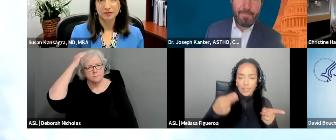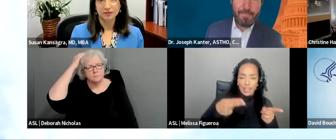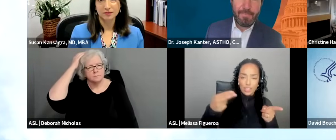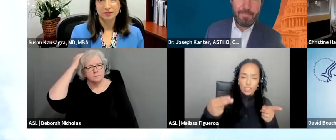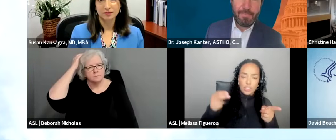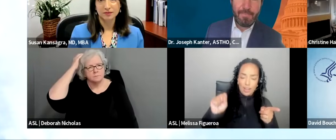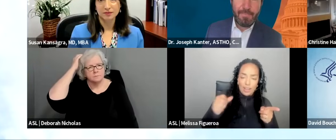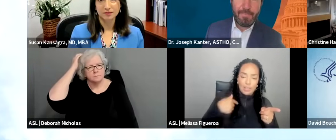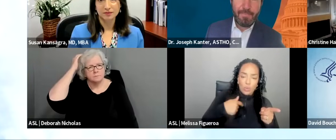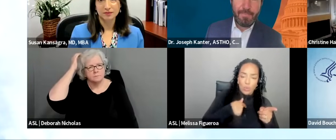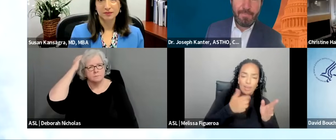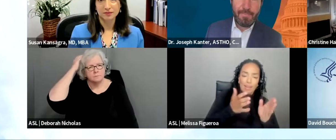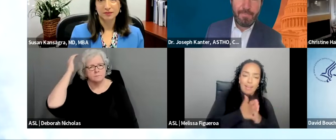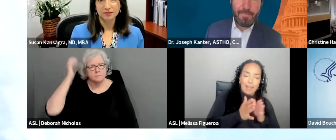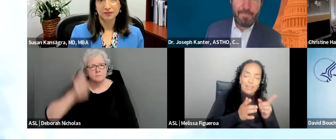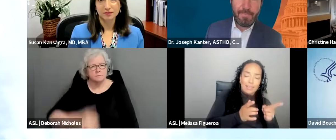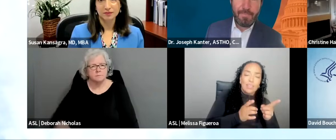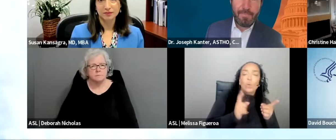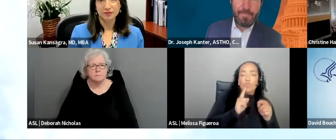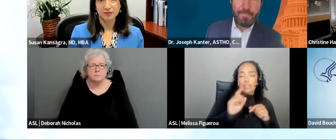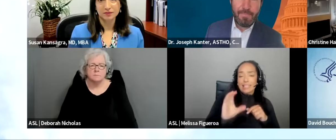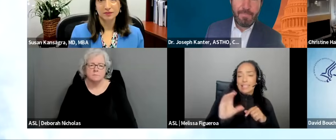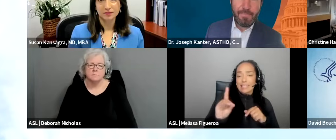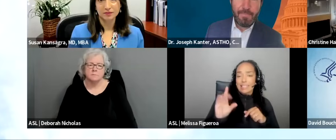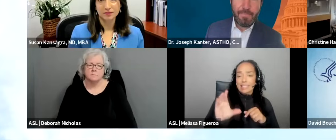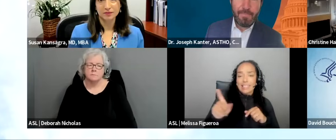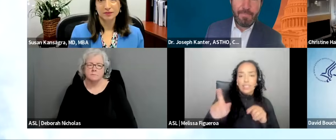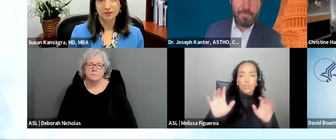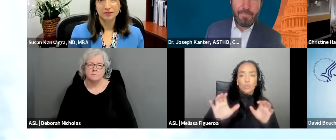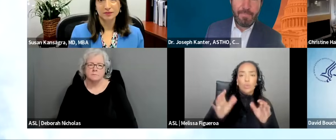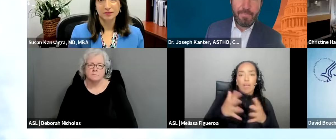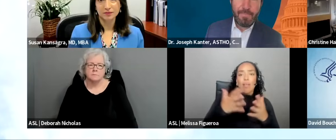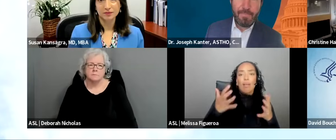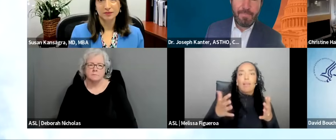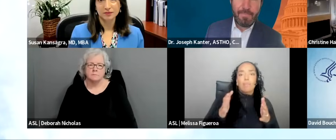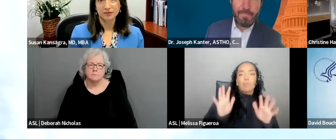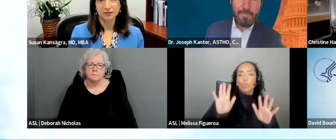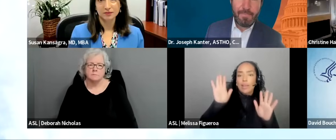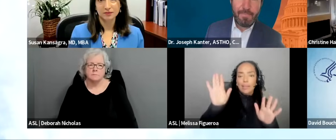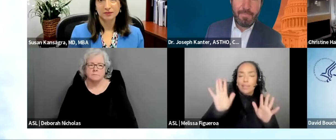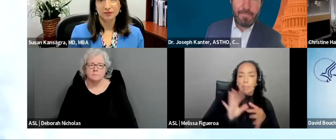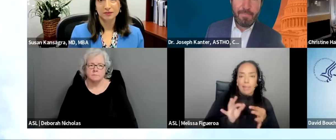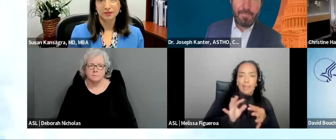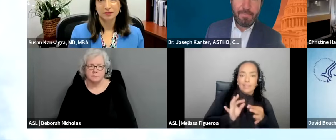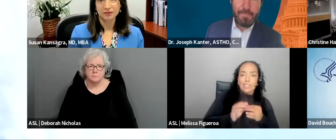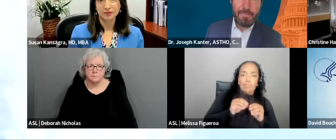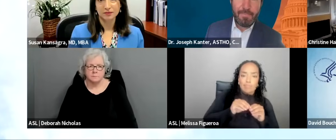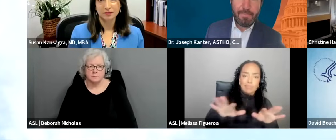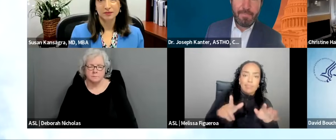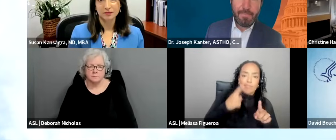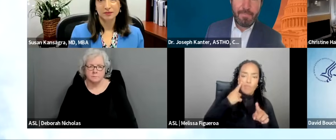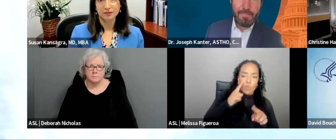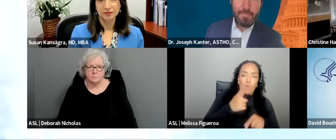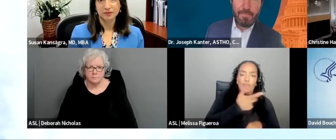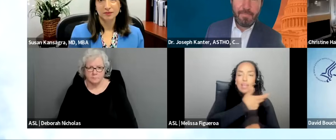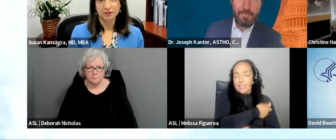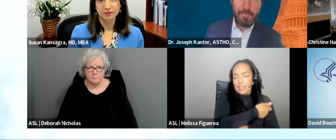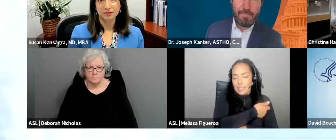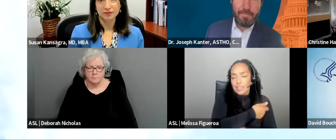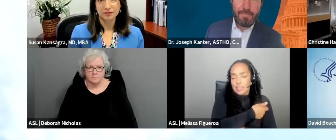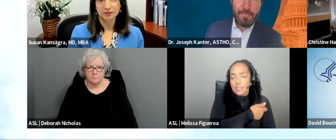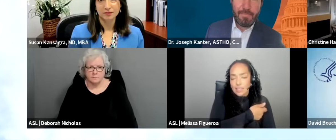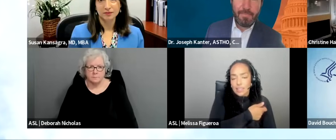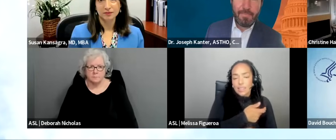ASPA, a lot of the groups. CDC does a lot of fantastic messaging about vaccines. I particularly liked in the last session, we